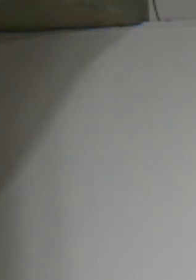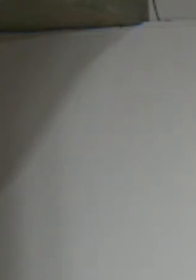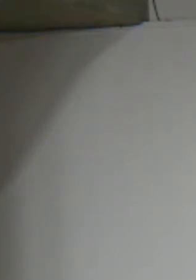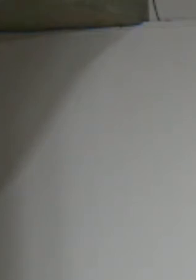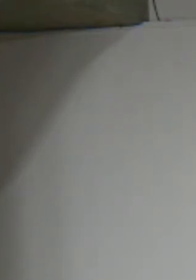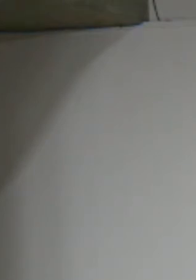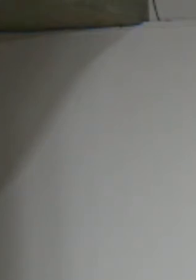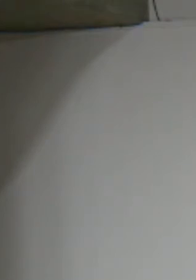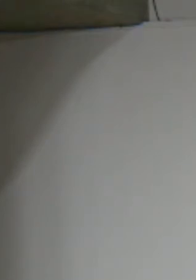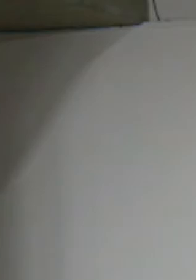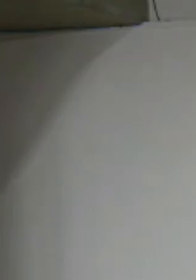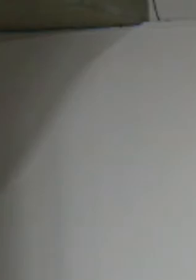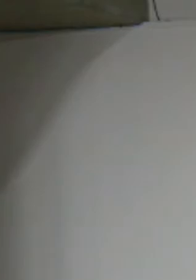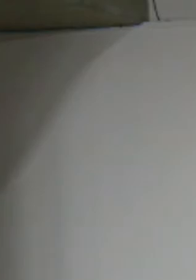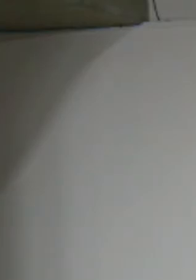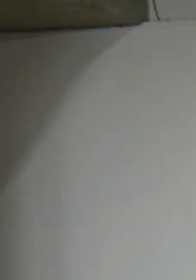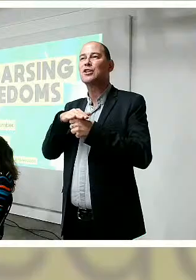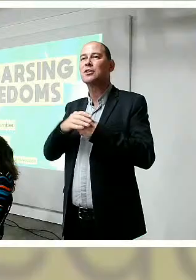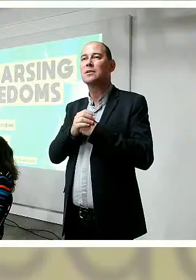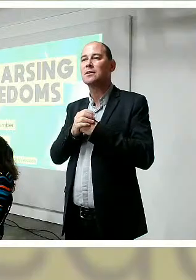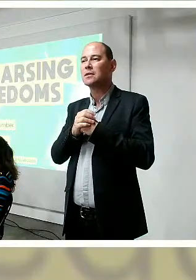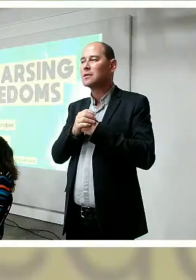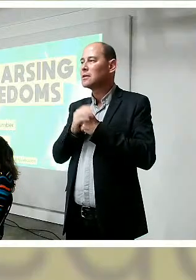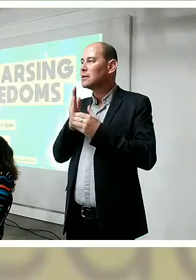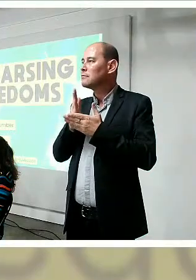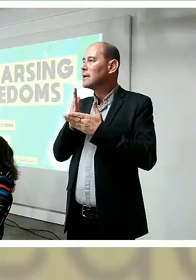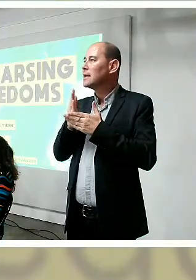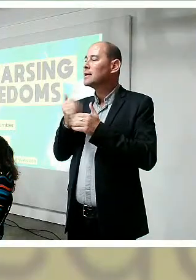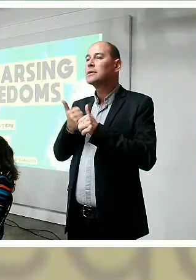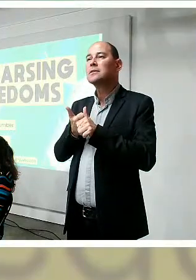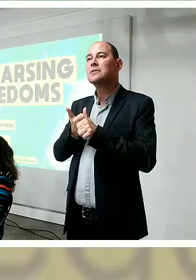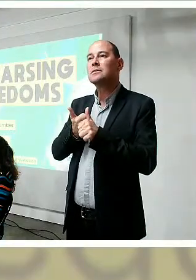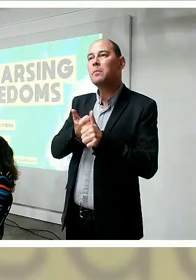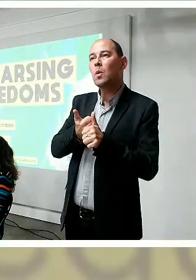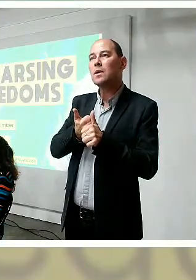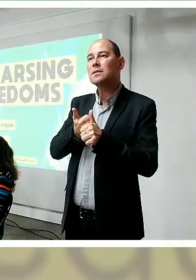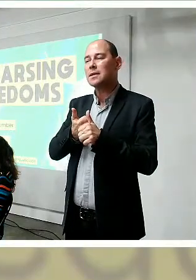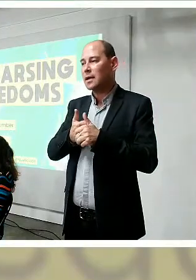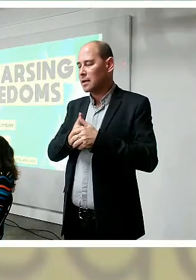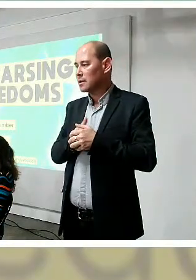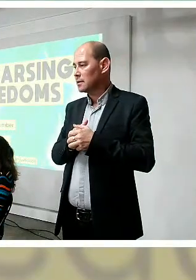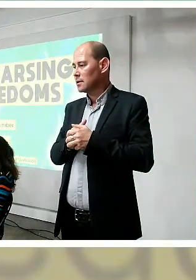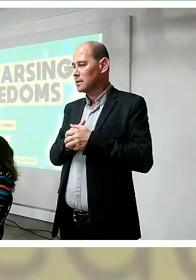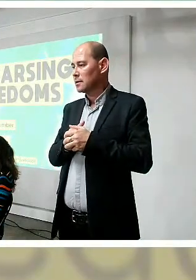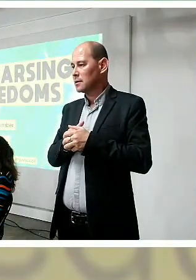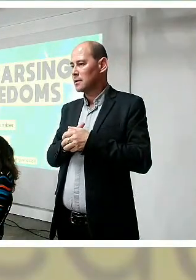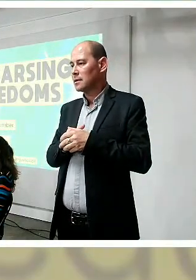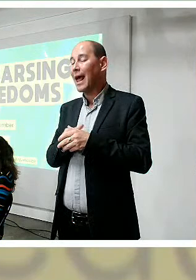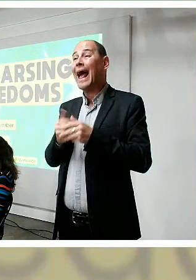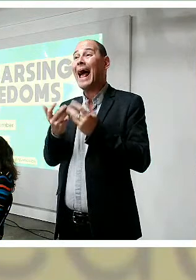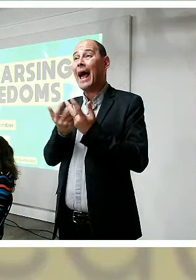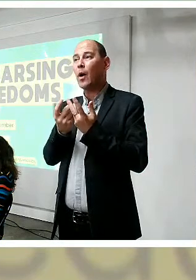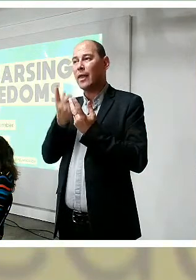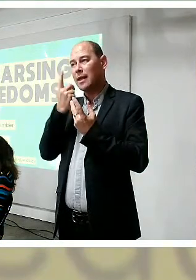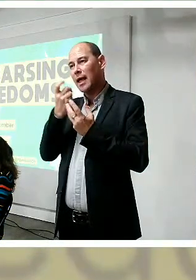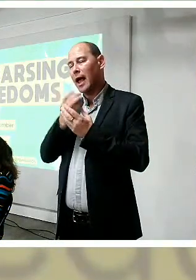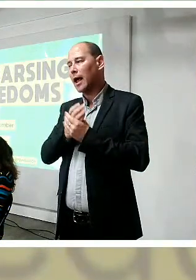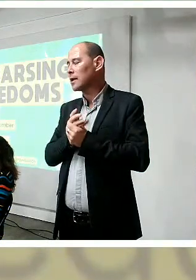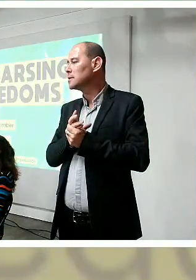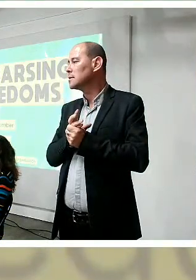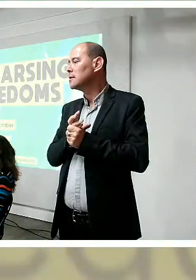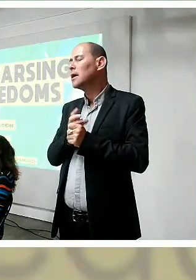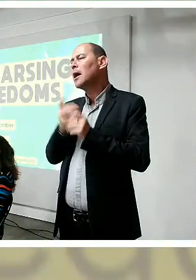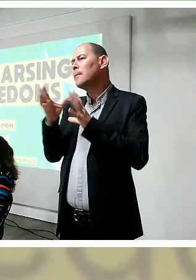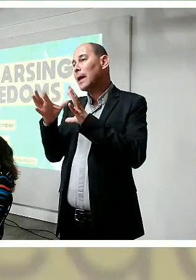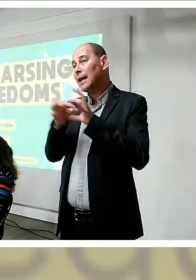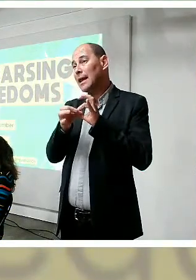situation and supporting them where you can. But in terms of your question,